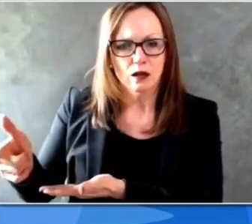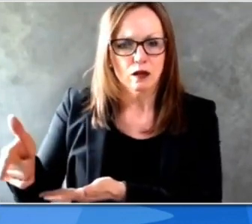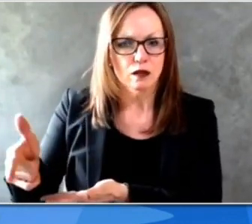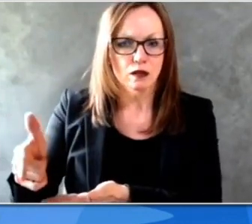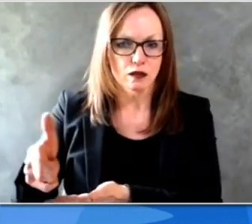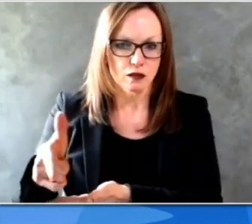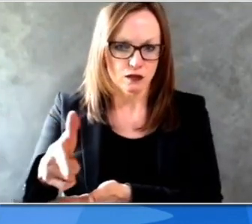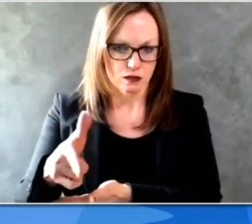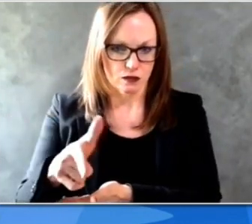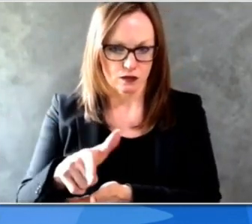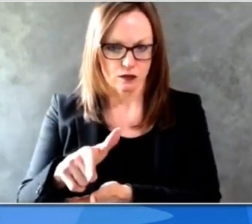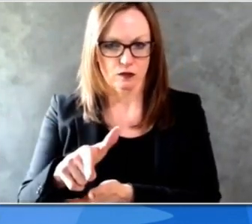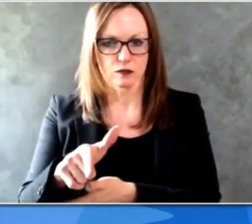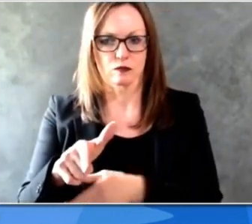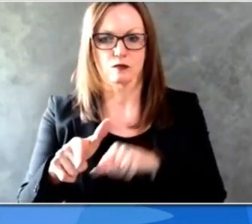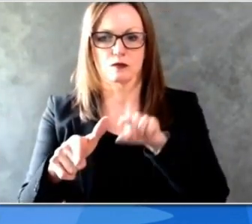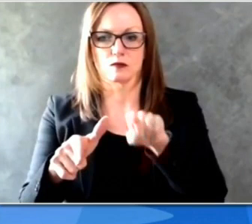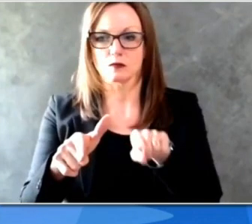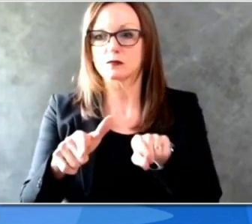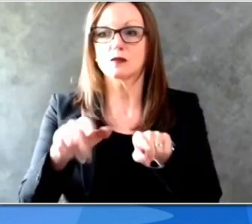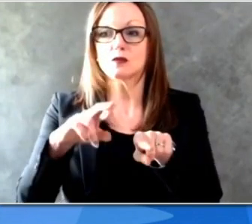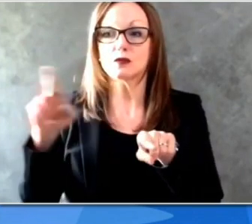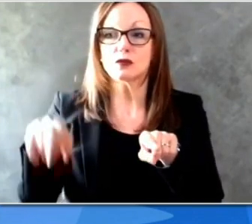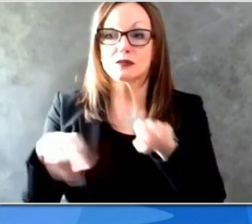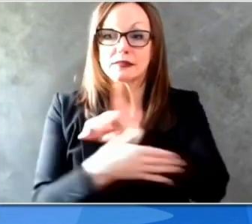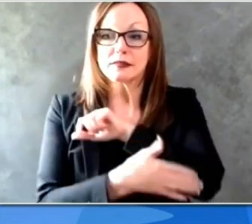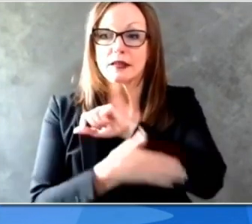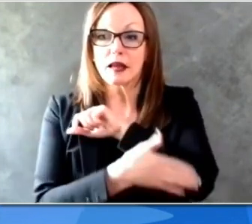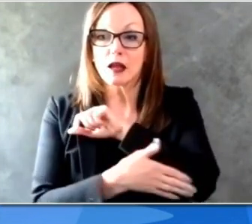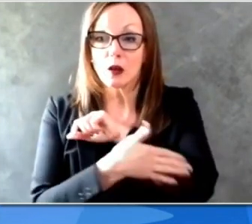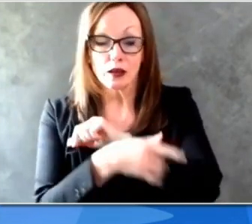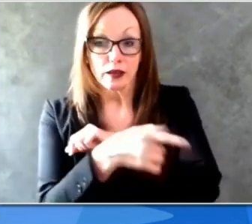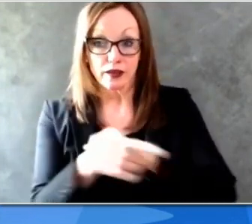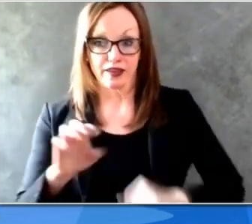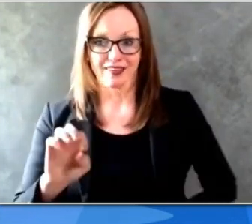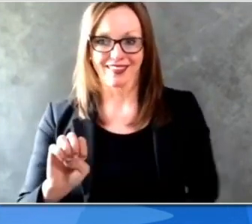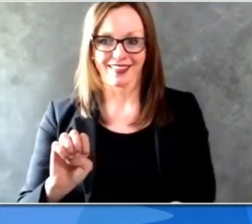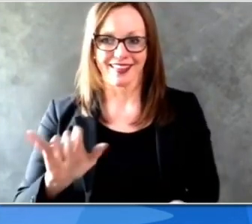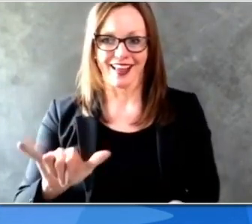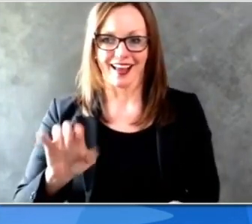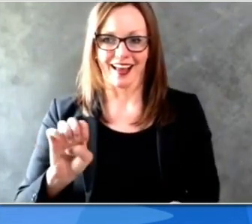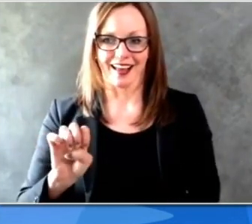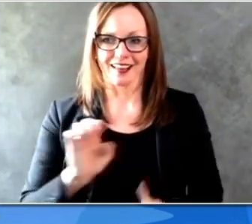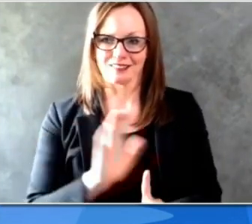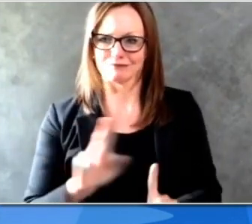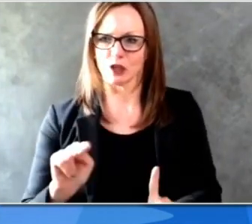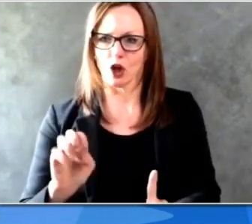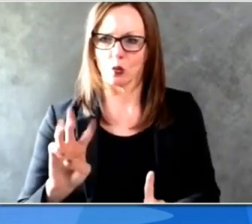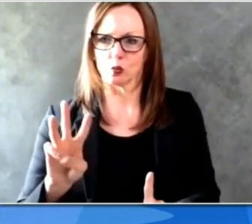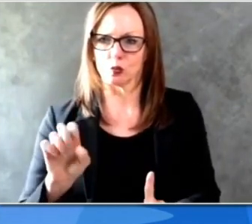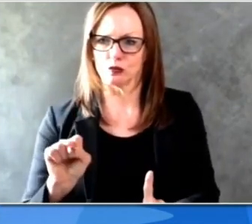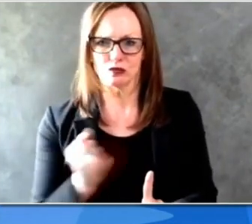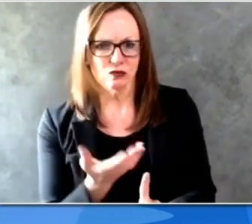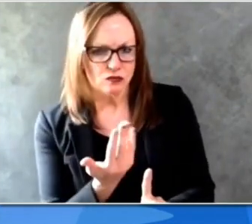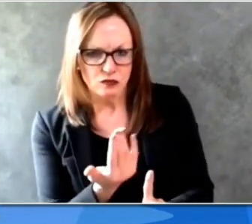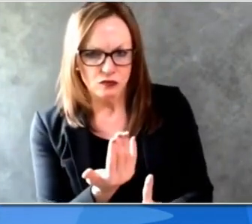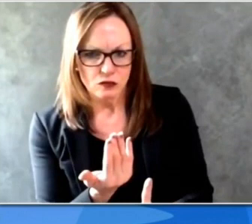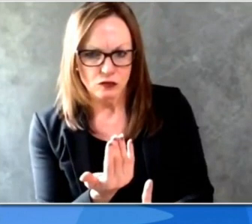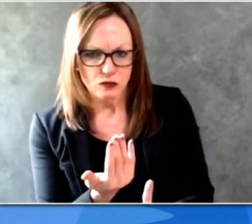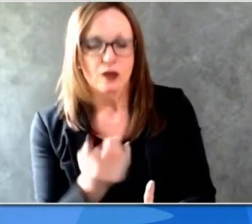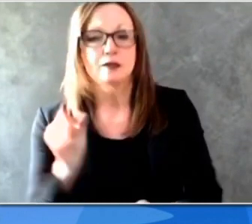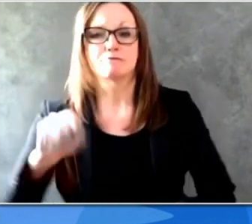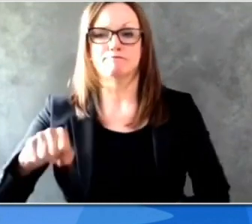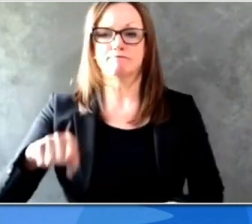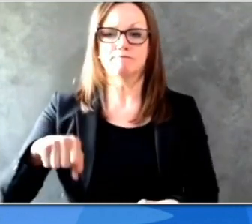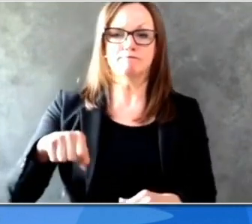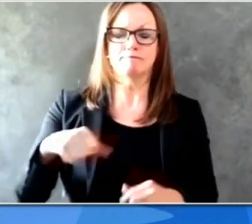Thanks for taking my call. What I wanted to really understand is the decision-making process. I know that the